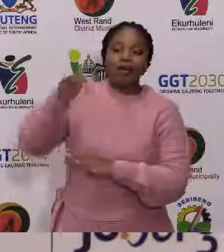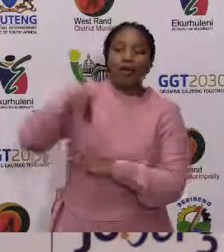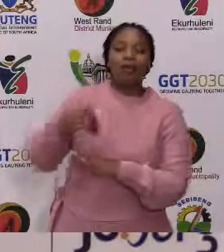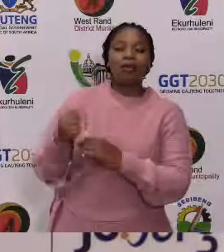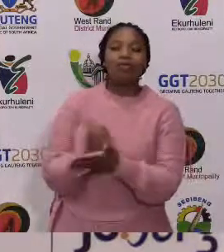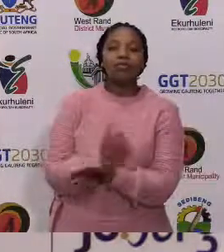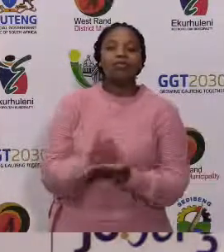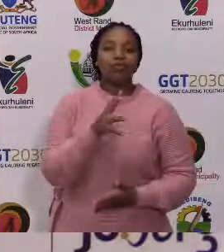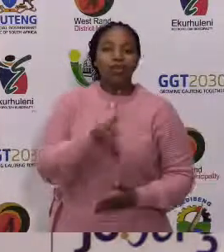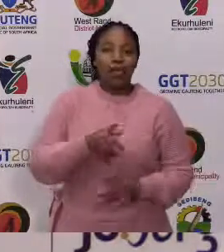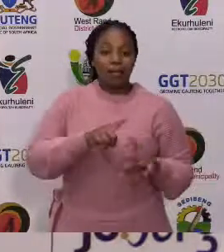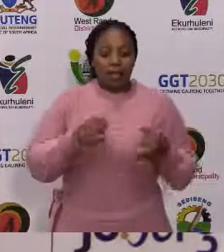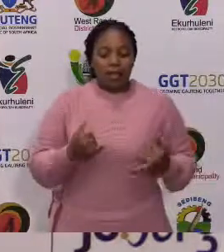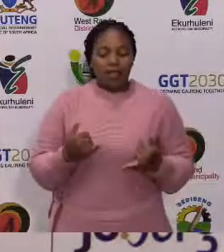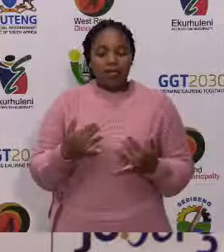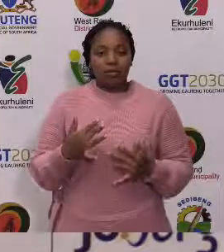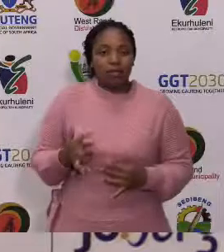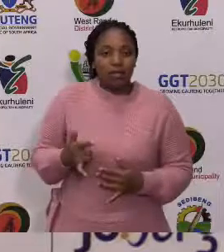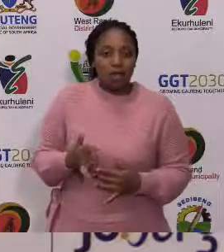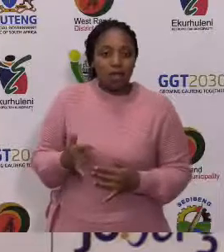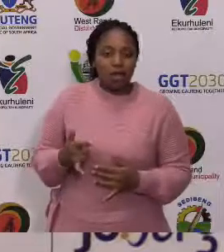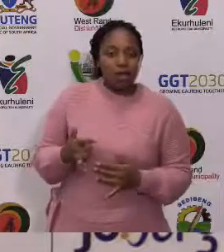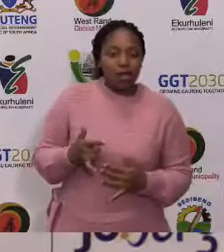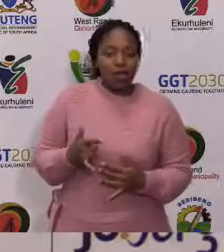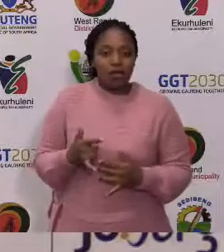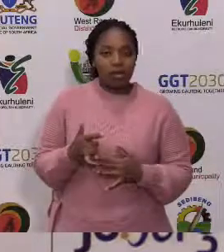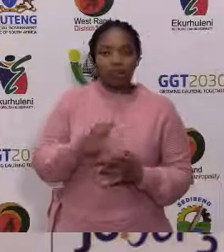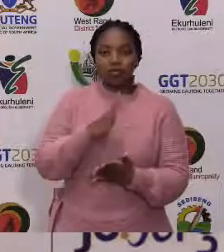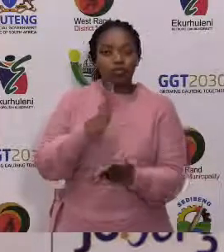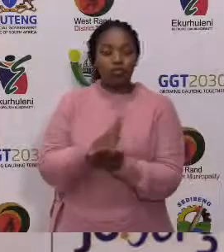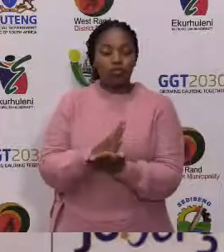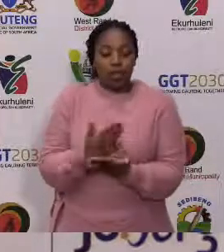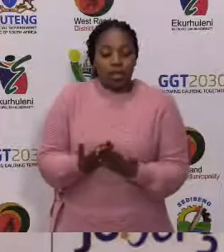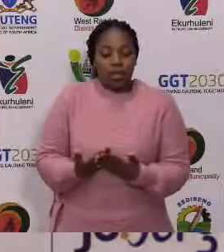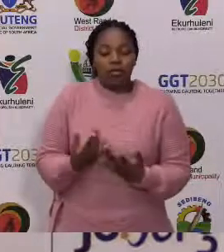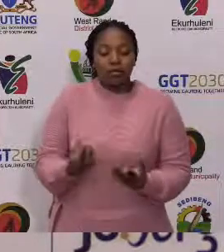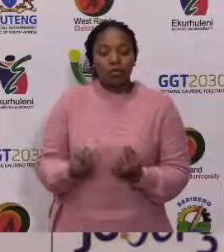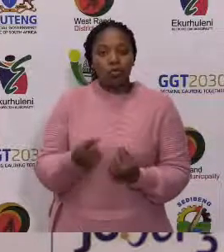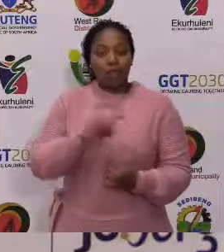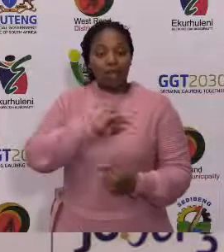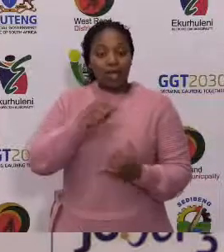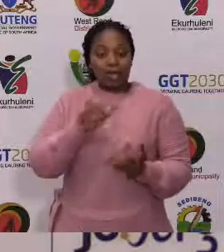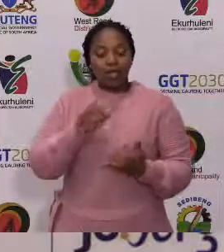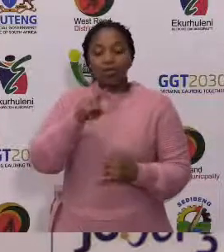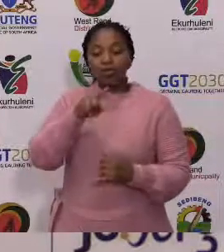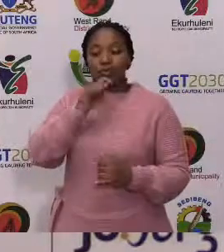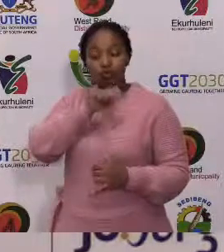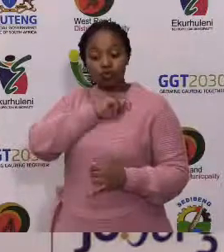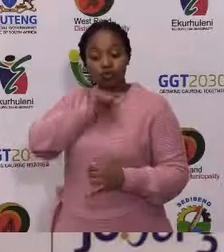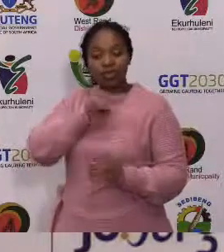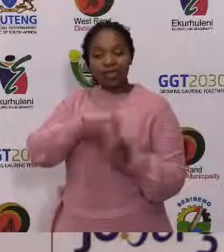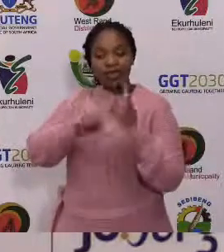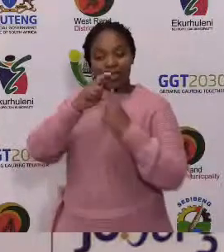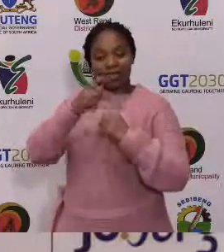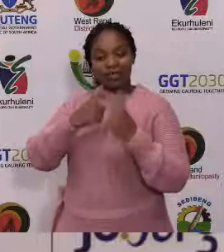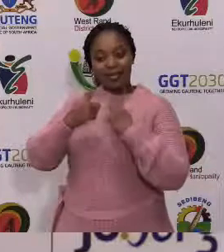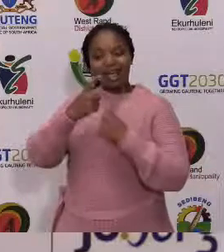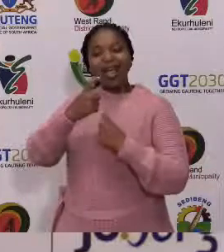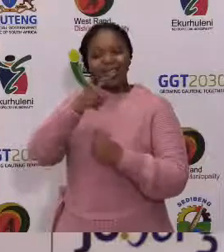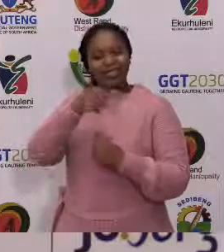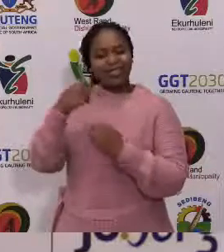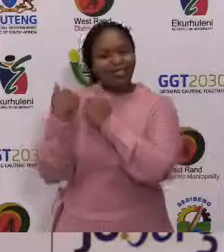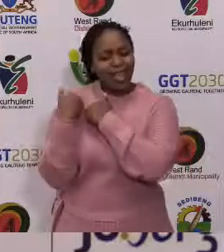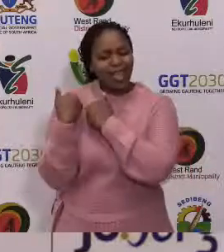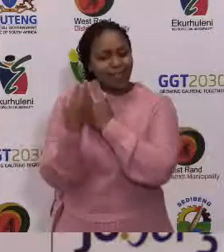register. But there is a little bit of reluctance arising from, and this is a question, is it safe?